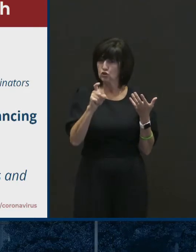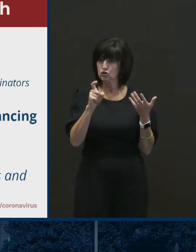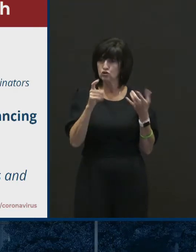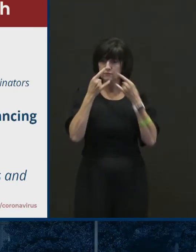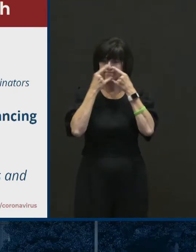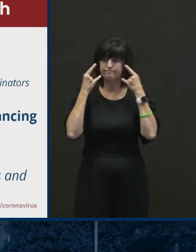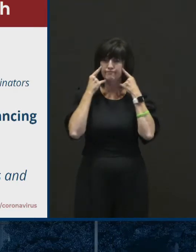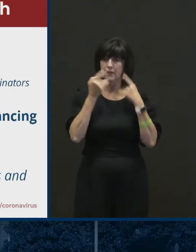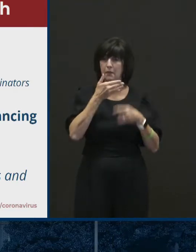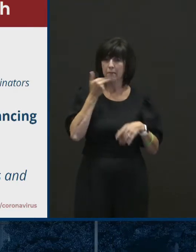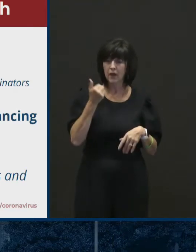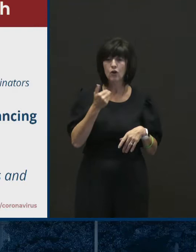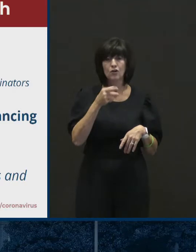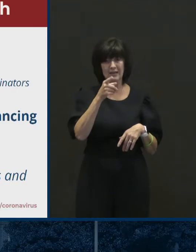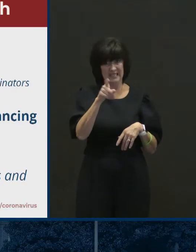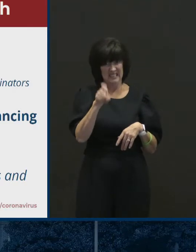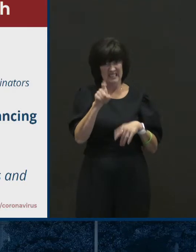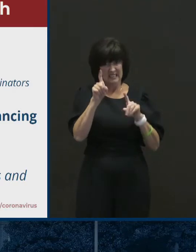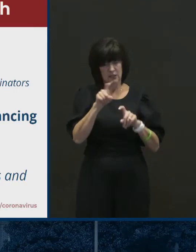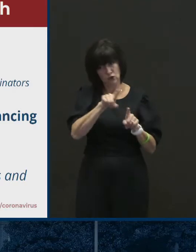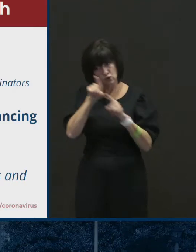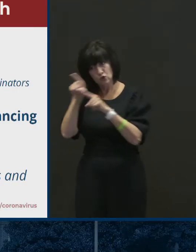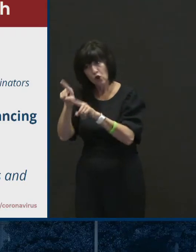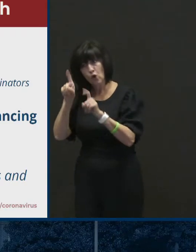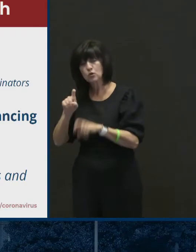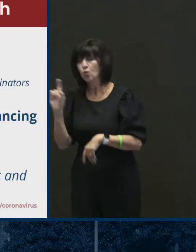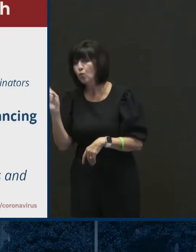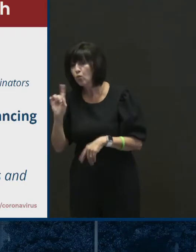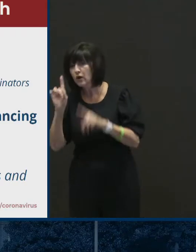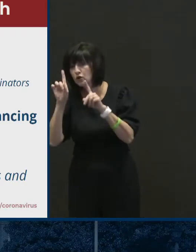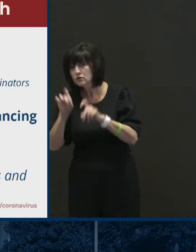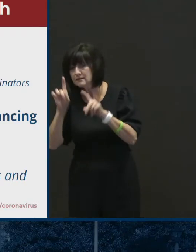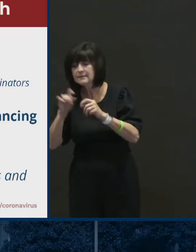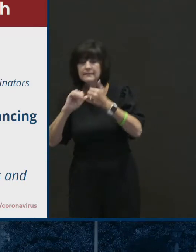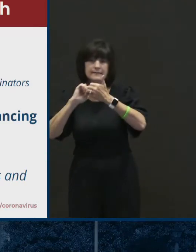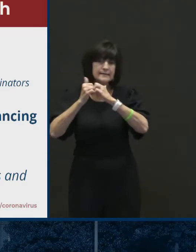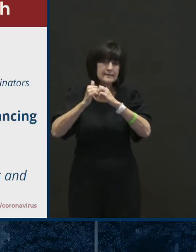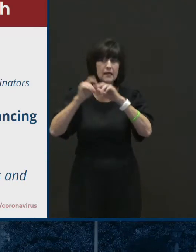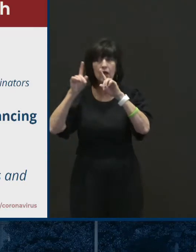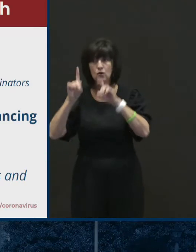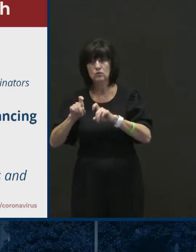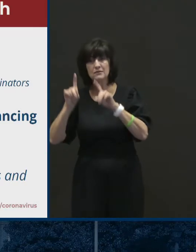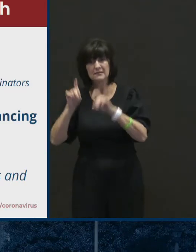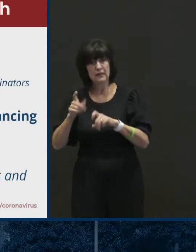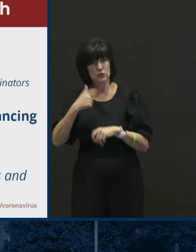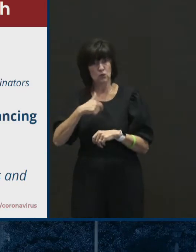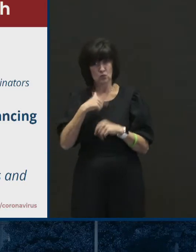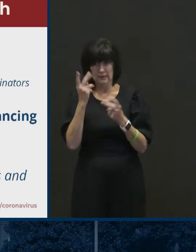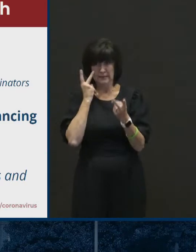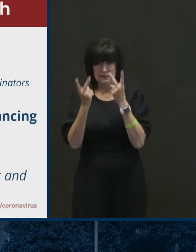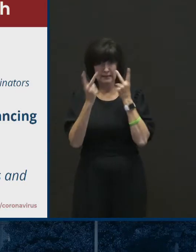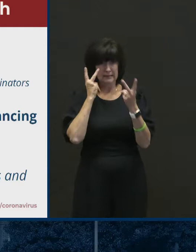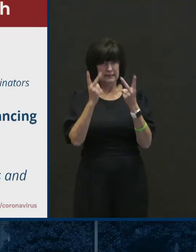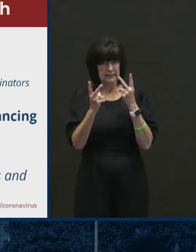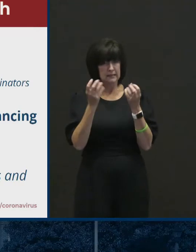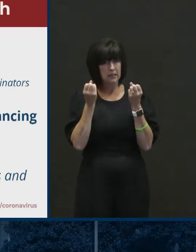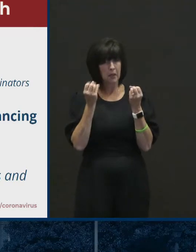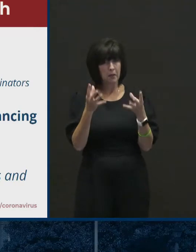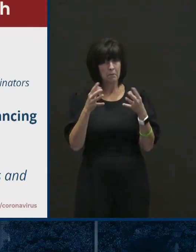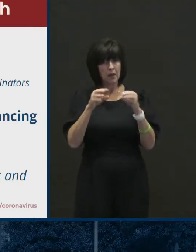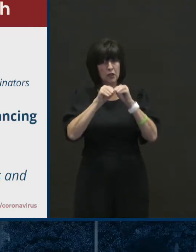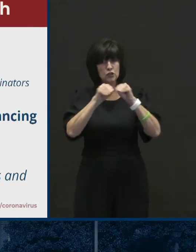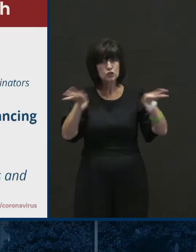tested, and also making sure that, especially since we're seeing spread in households, that people who